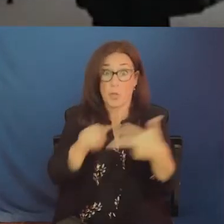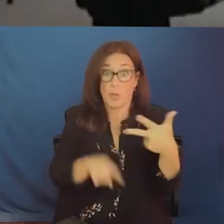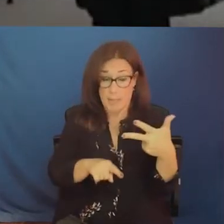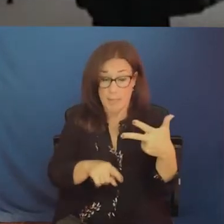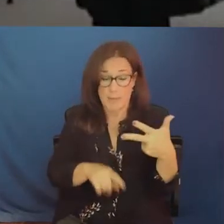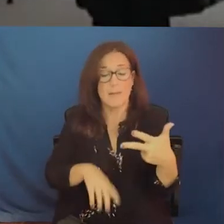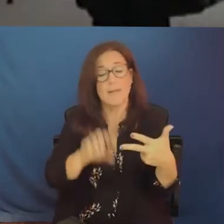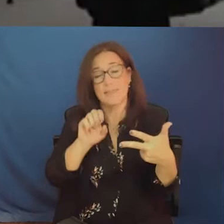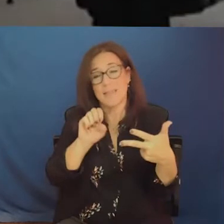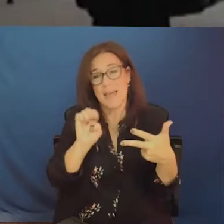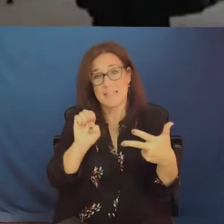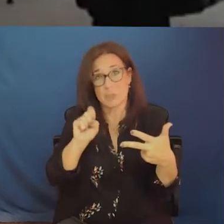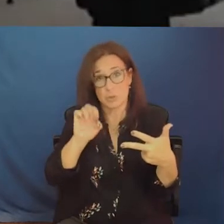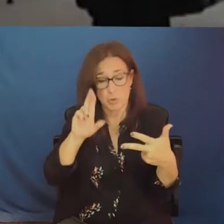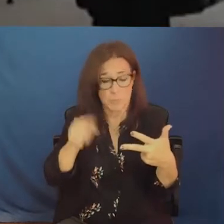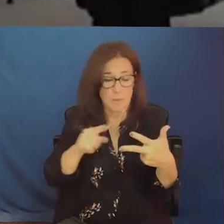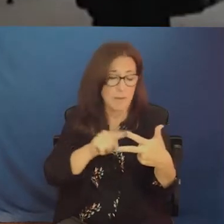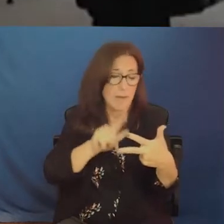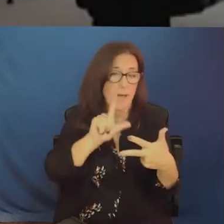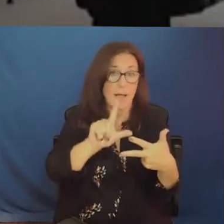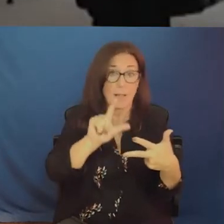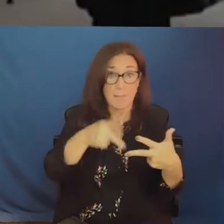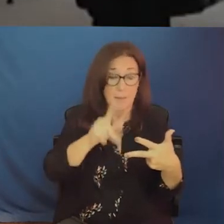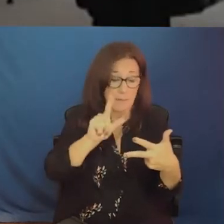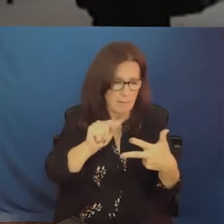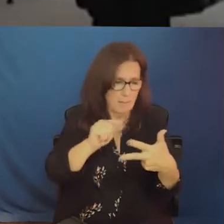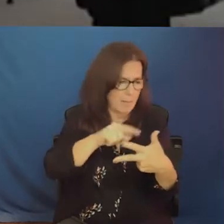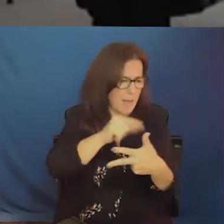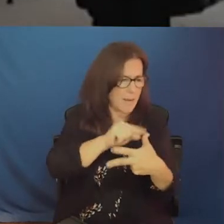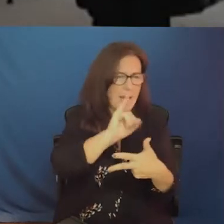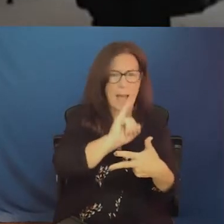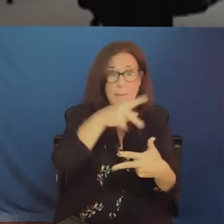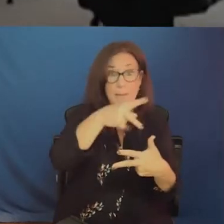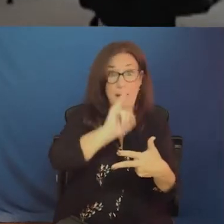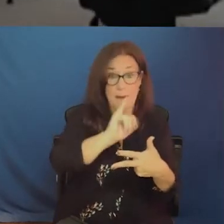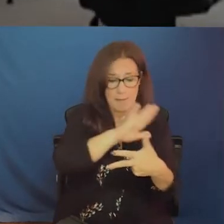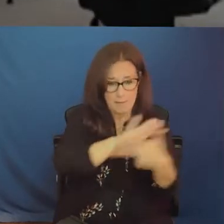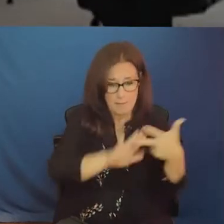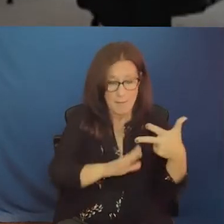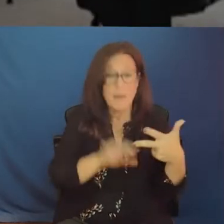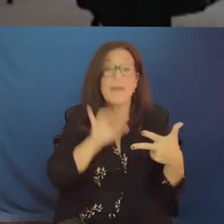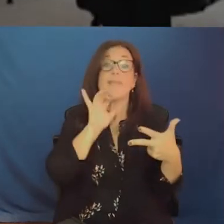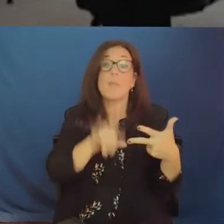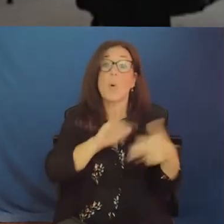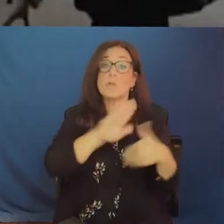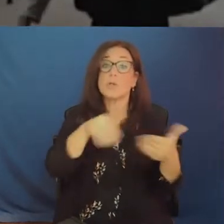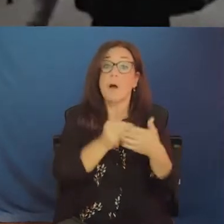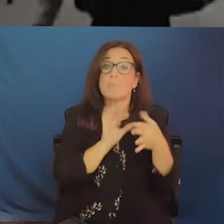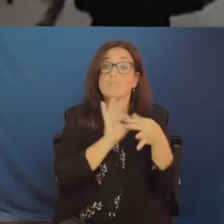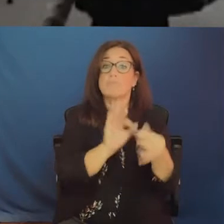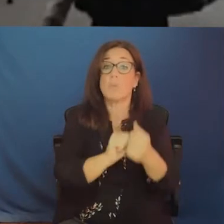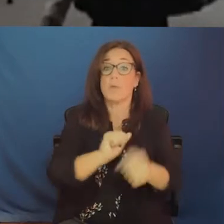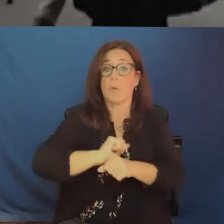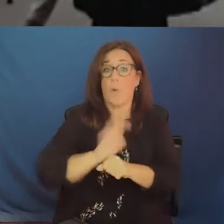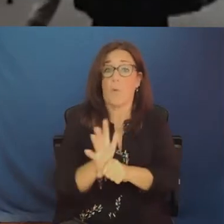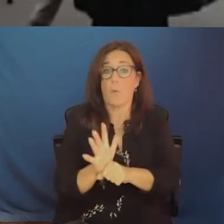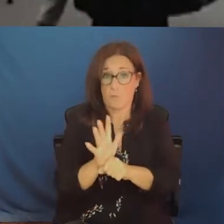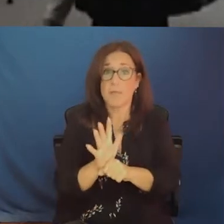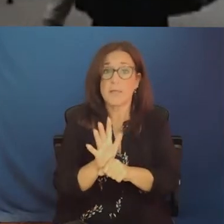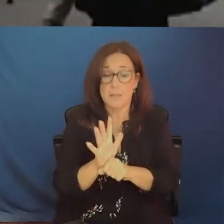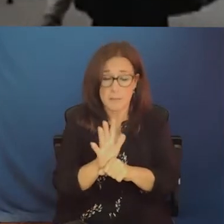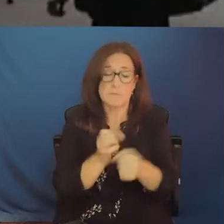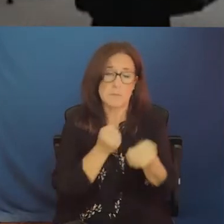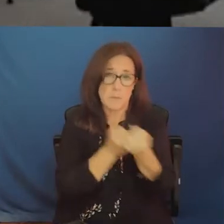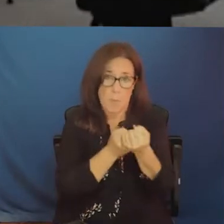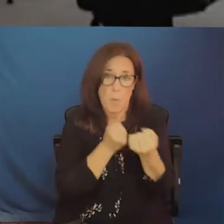IPI grants, which are federal and state grants, are all plans associated with COVID relief support. We and all school